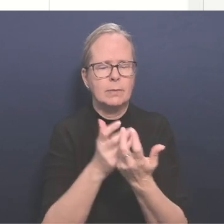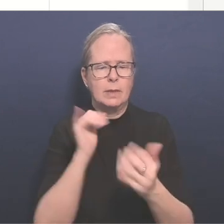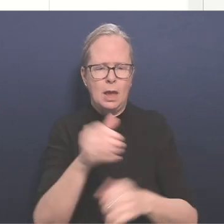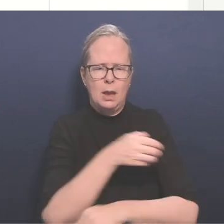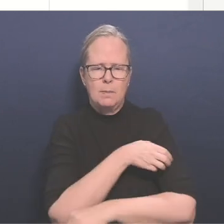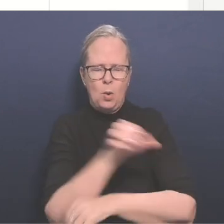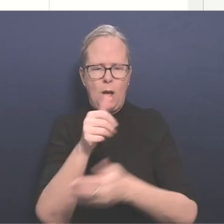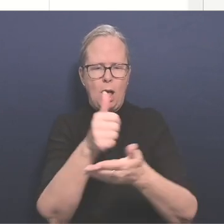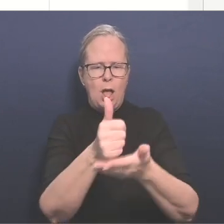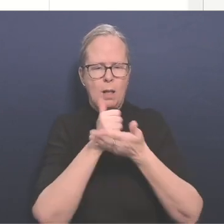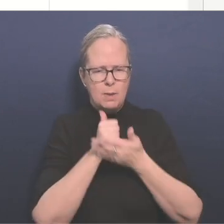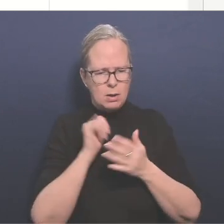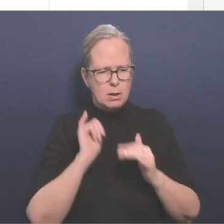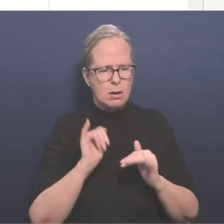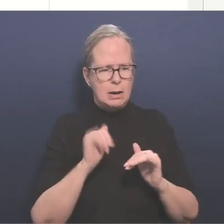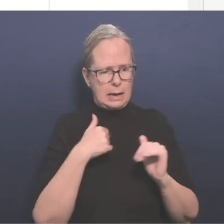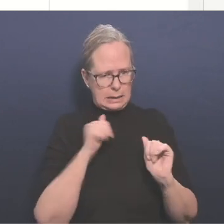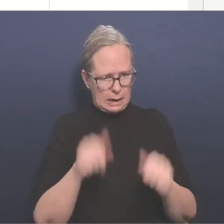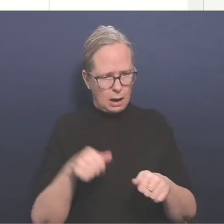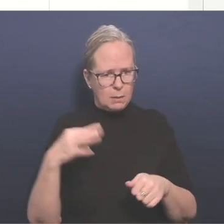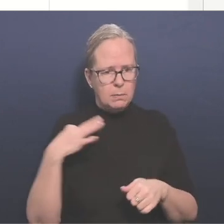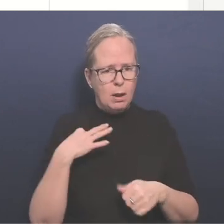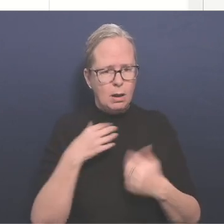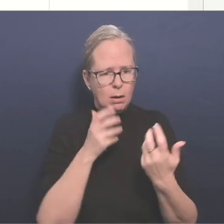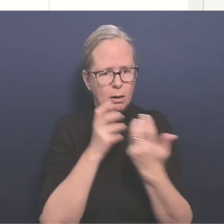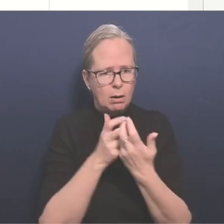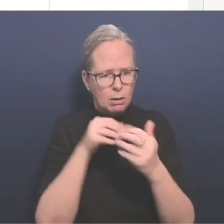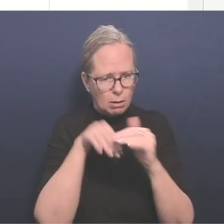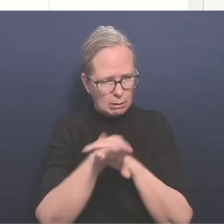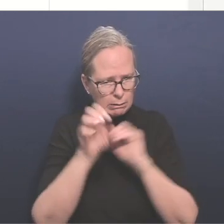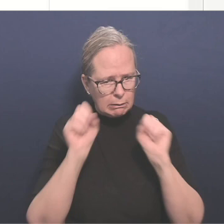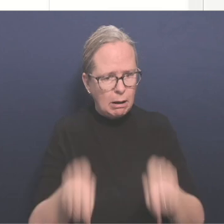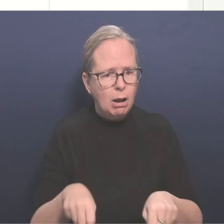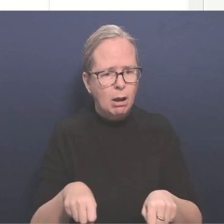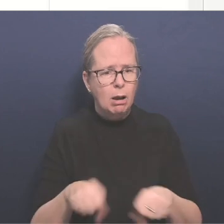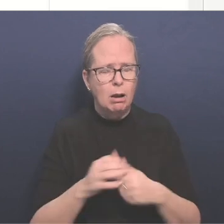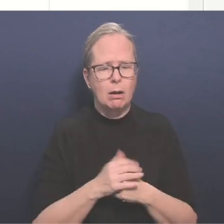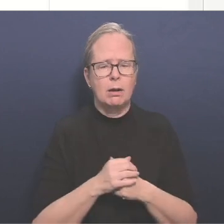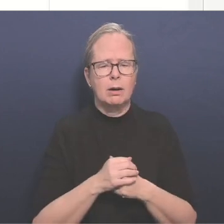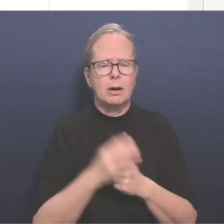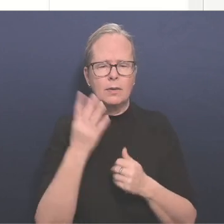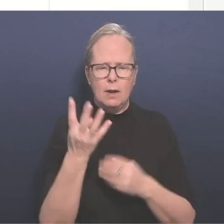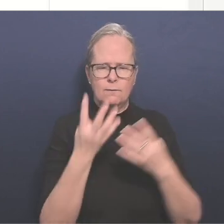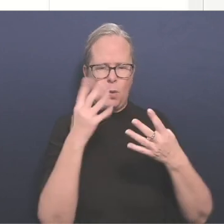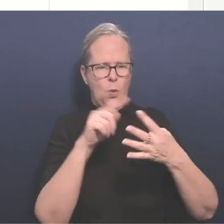and what federal benefits will be available to your client. So